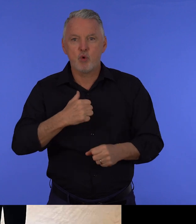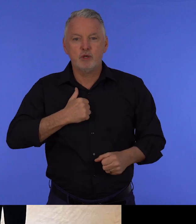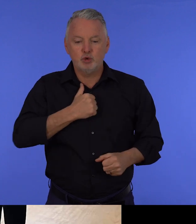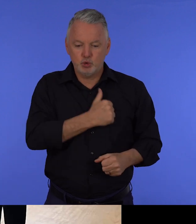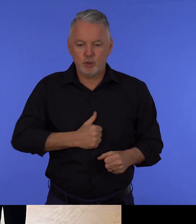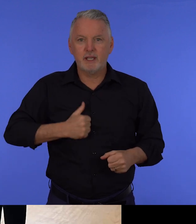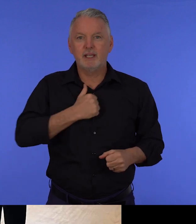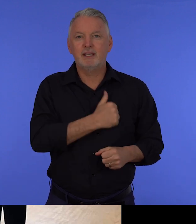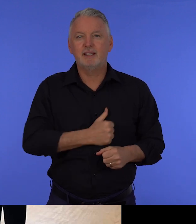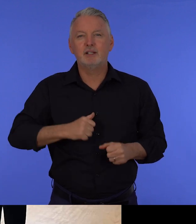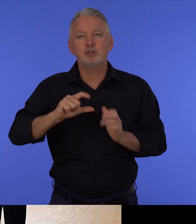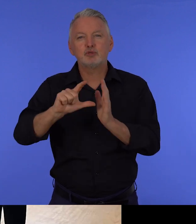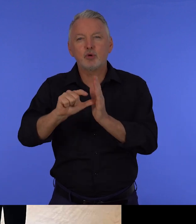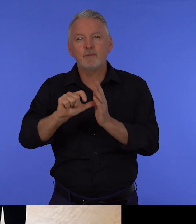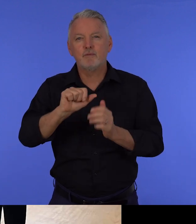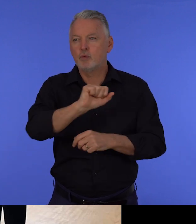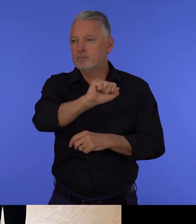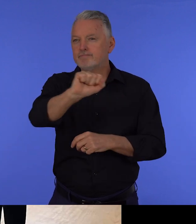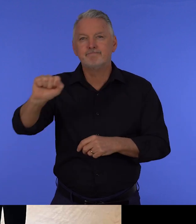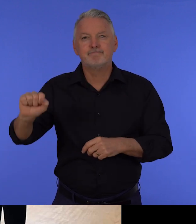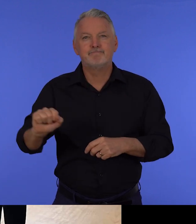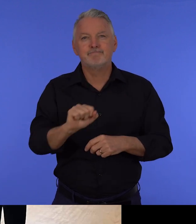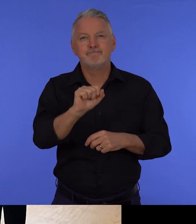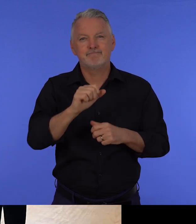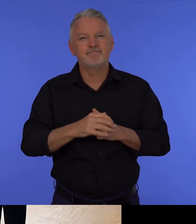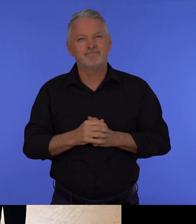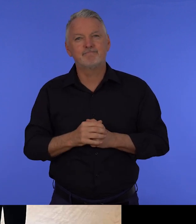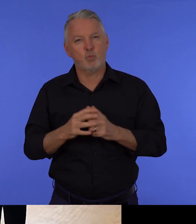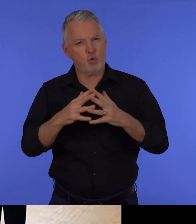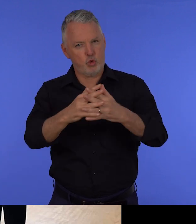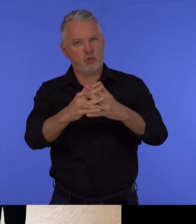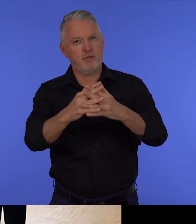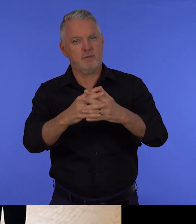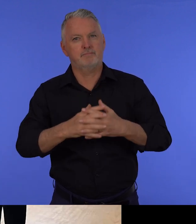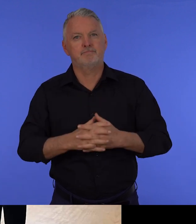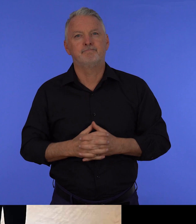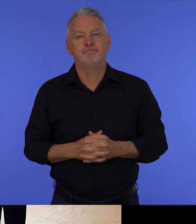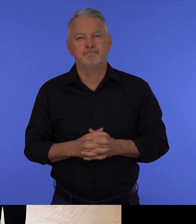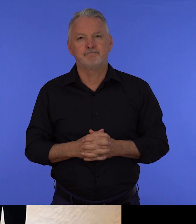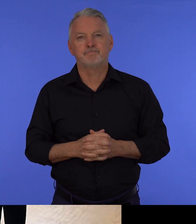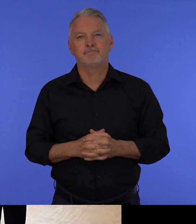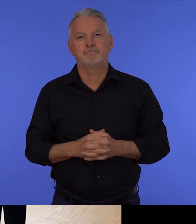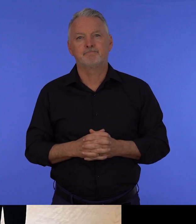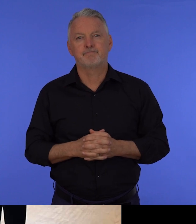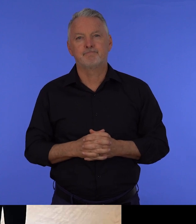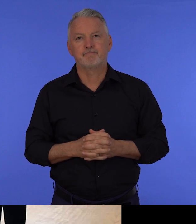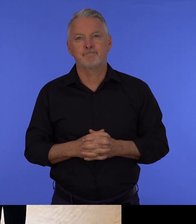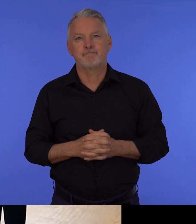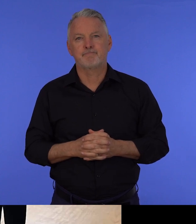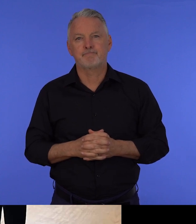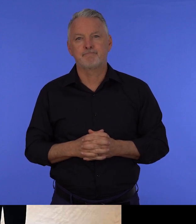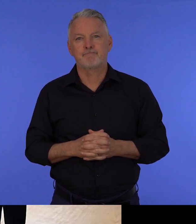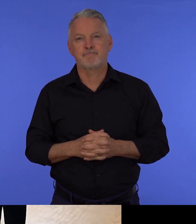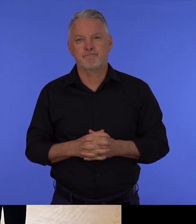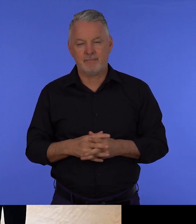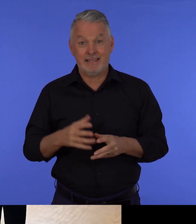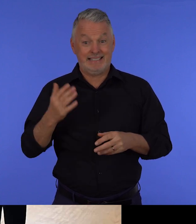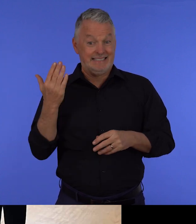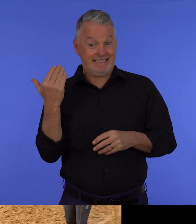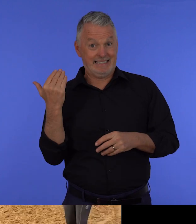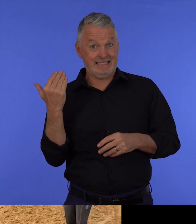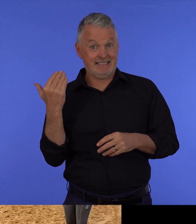get involved. It makes it a more enjoyable experience for both you and your